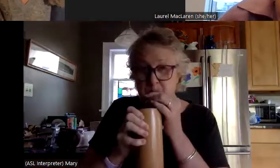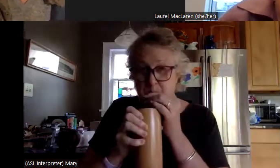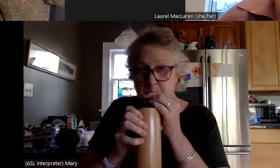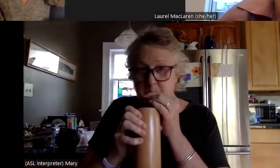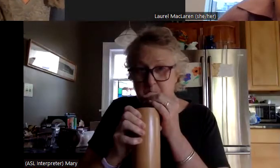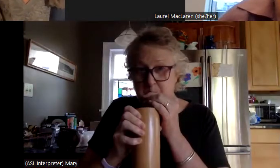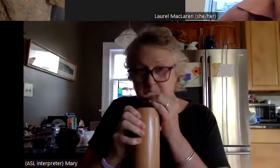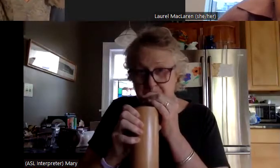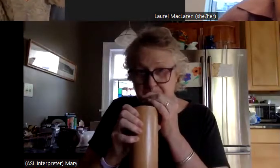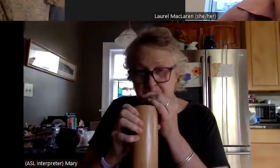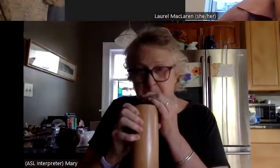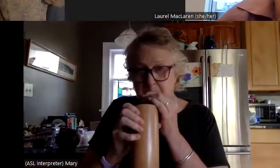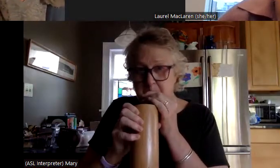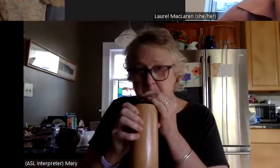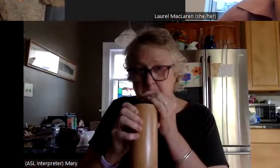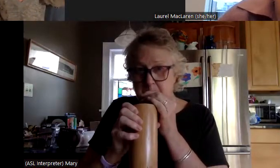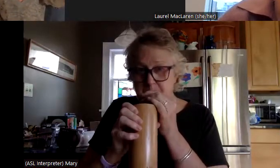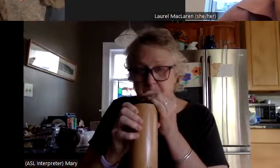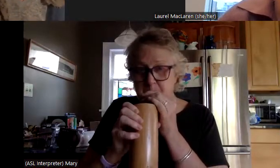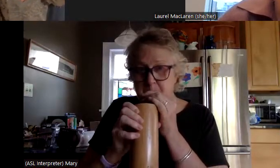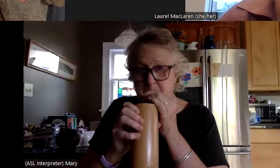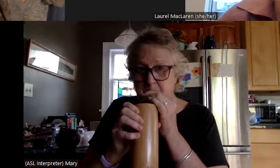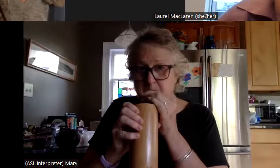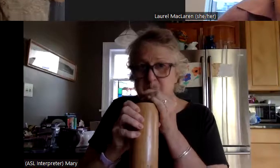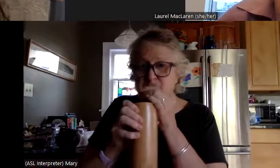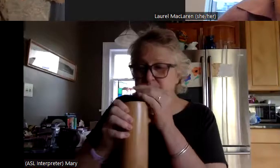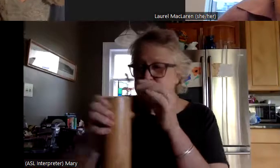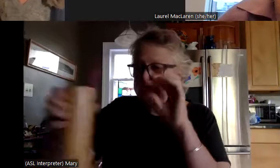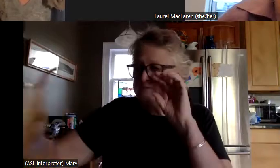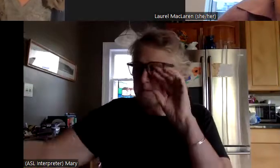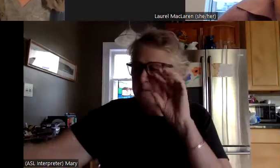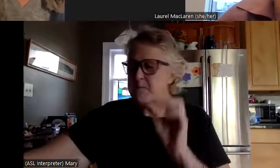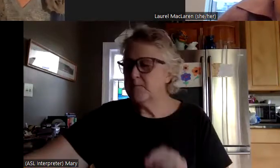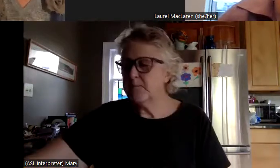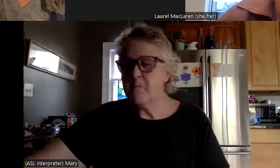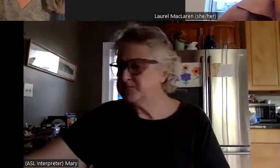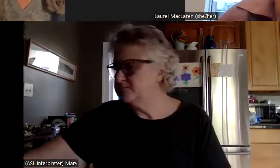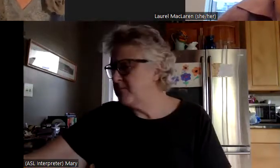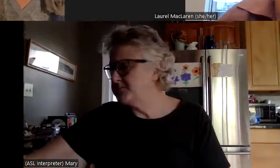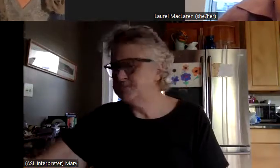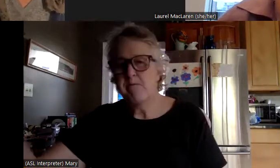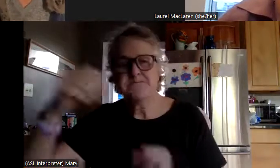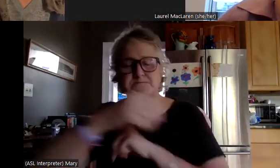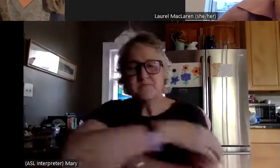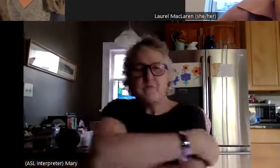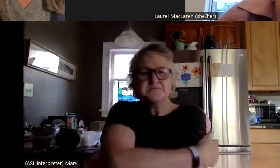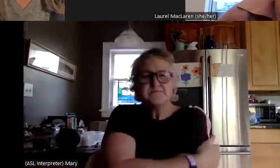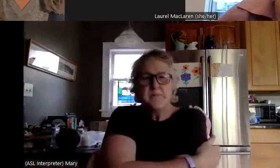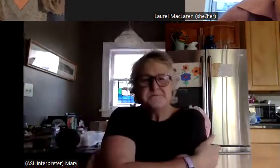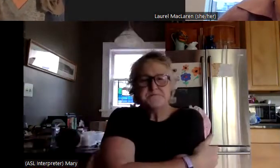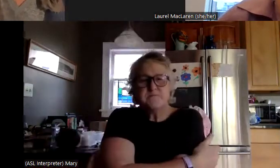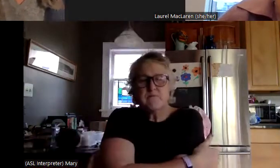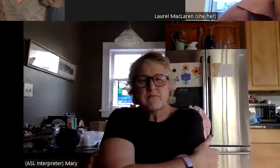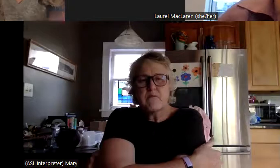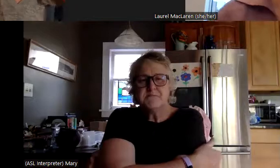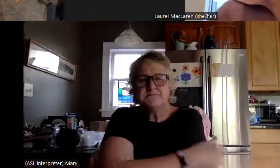when I'm away from the house and away from Peter for a period of 24 to 48 hours, even that shorter period of time,